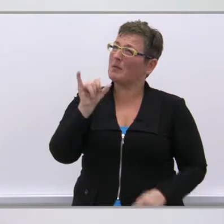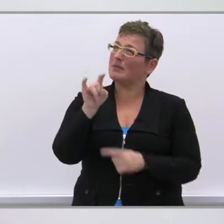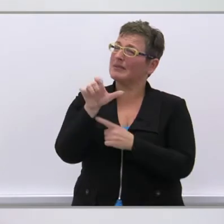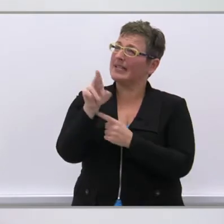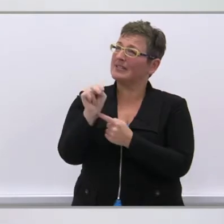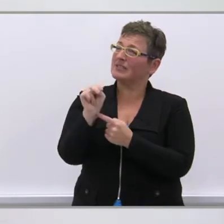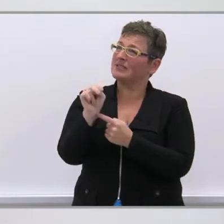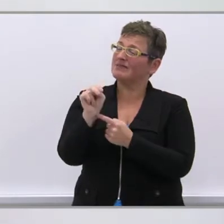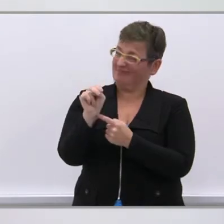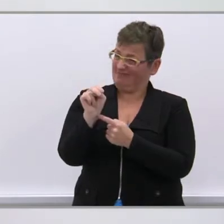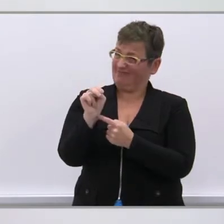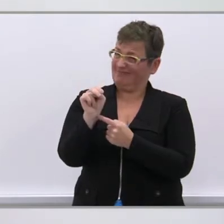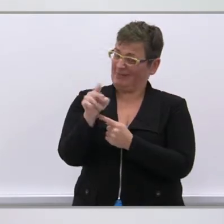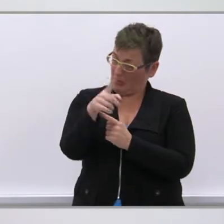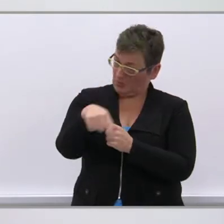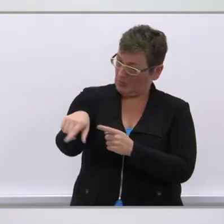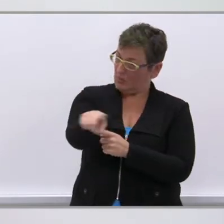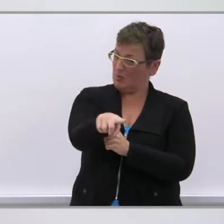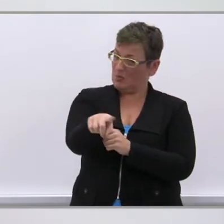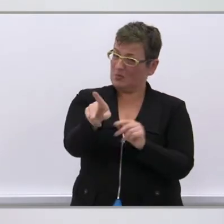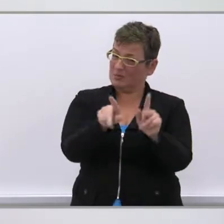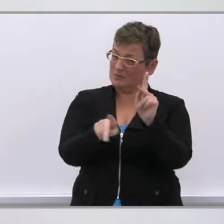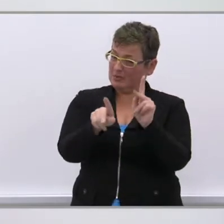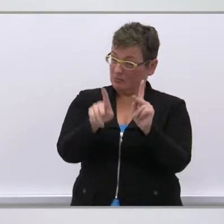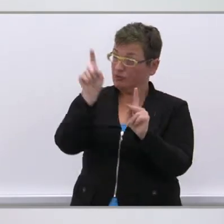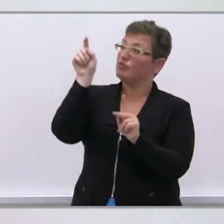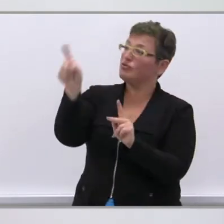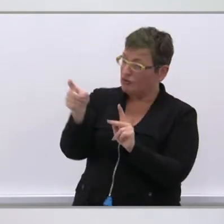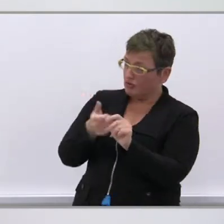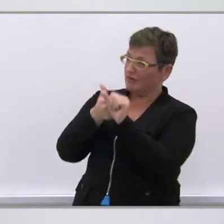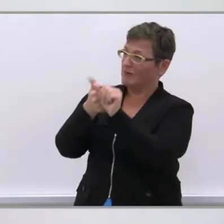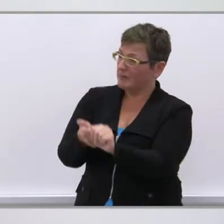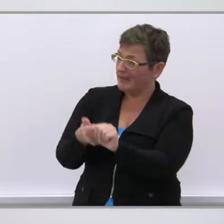are those the people that should have to obey the law?